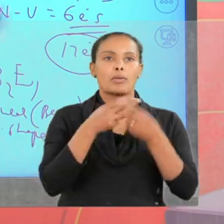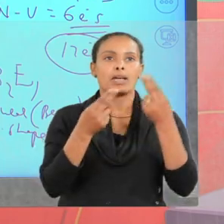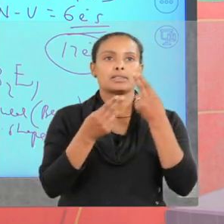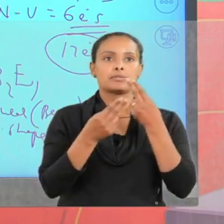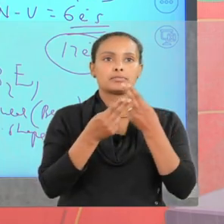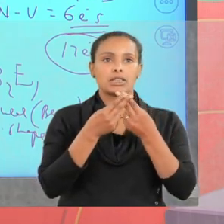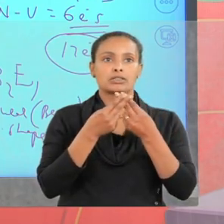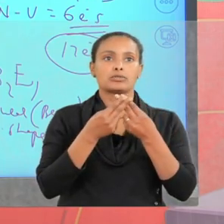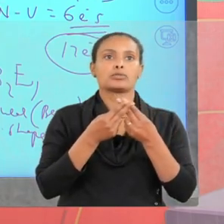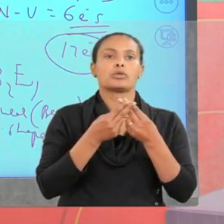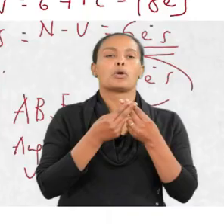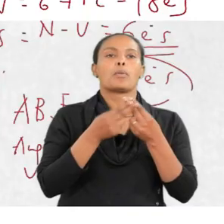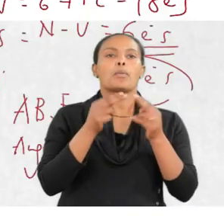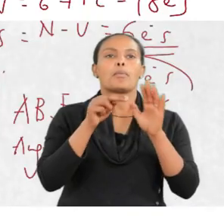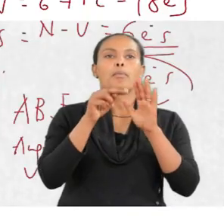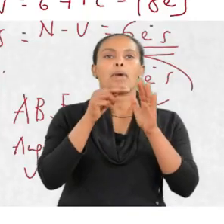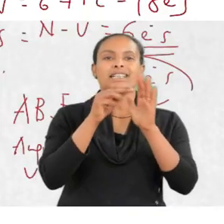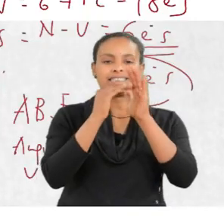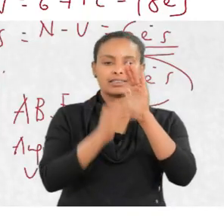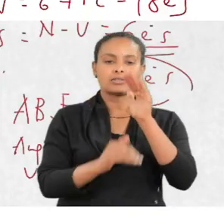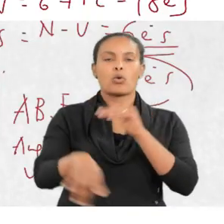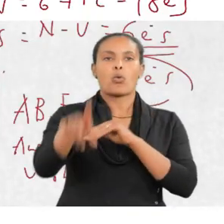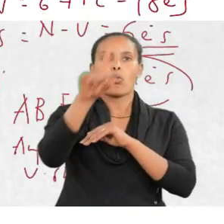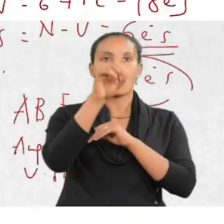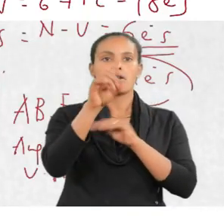minus 1, the whole minus 1.